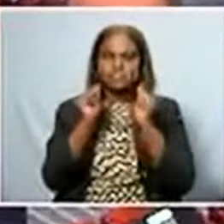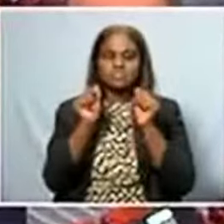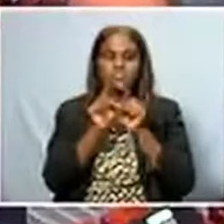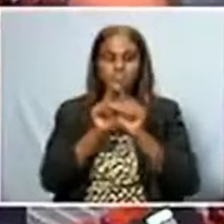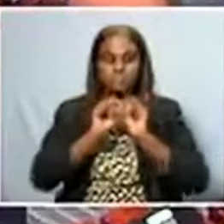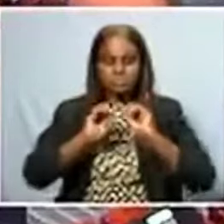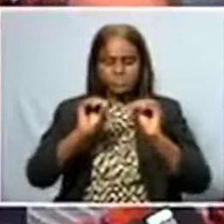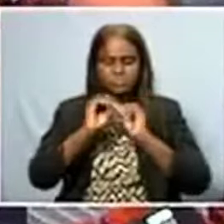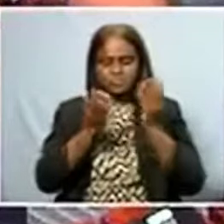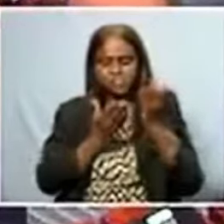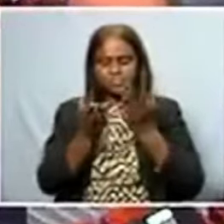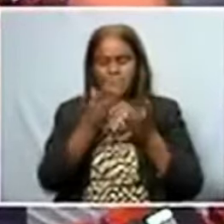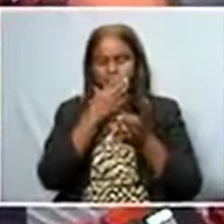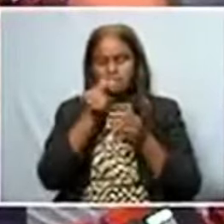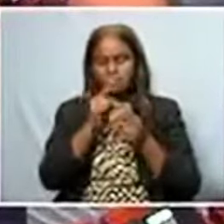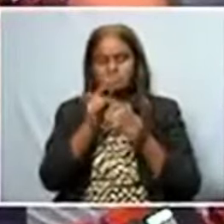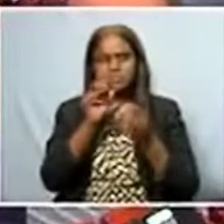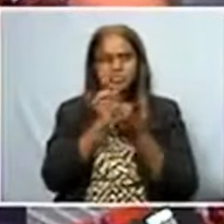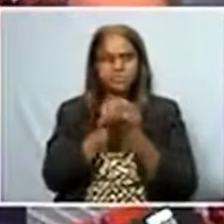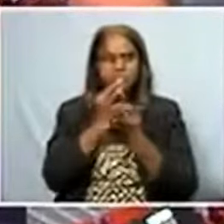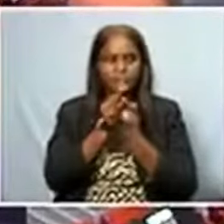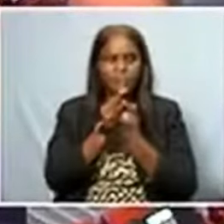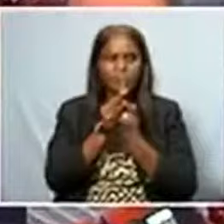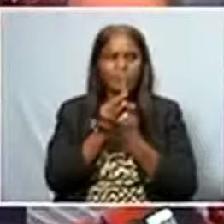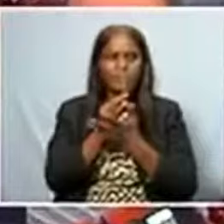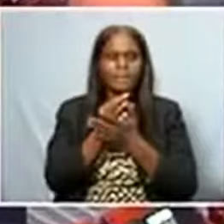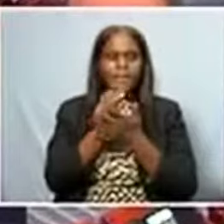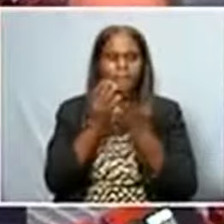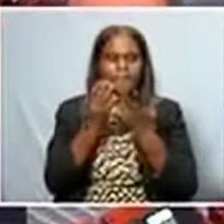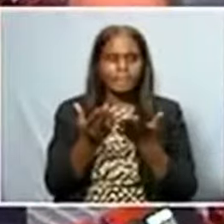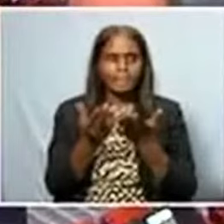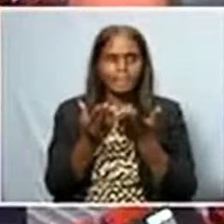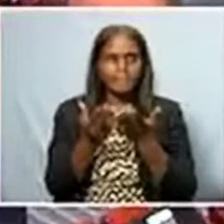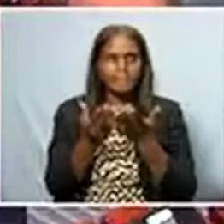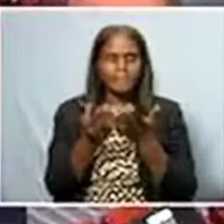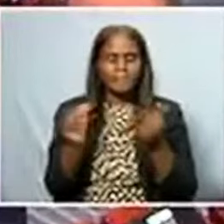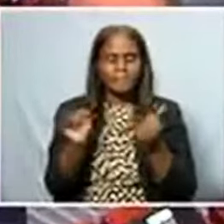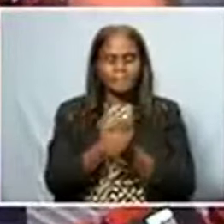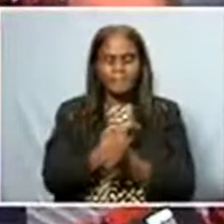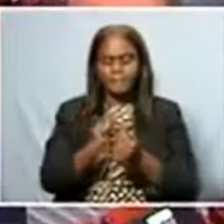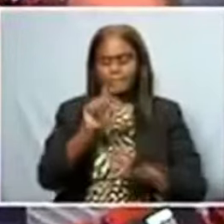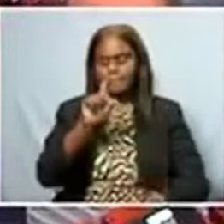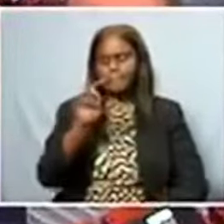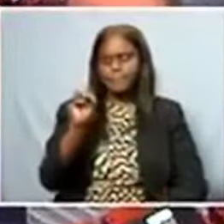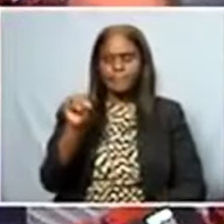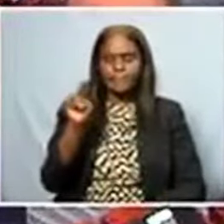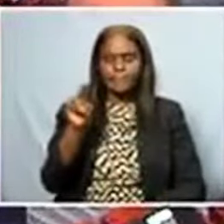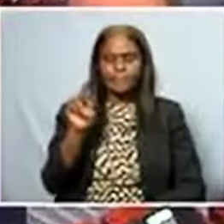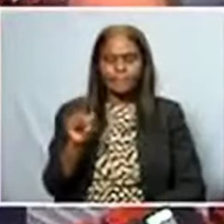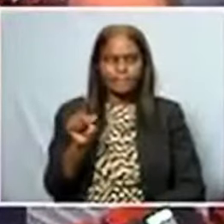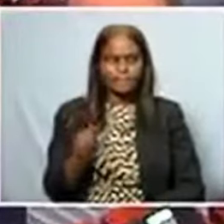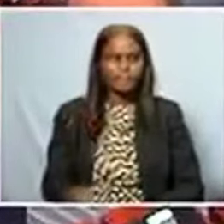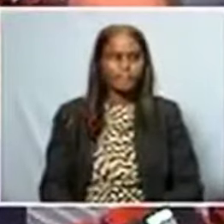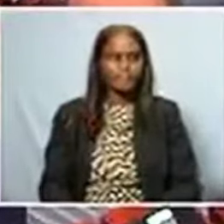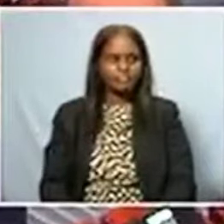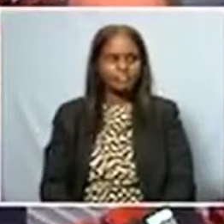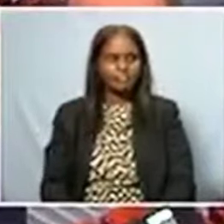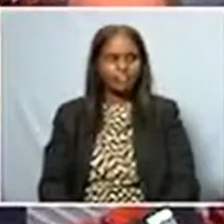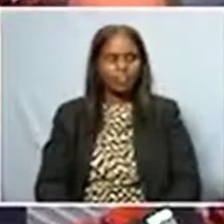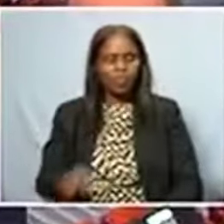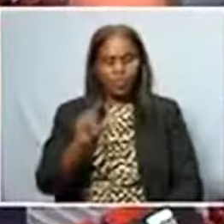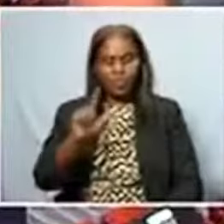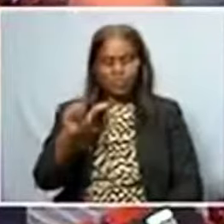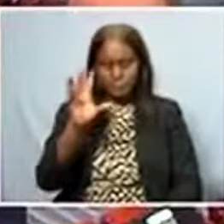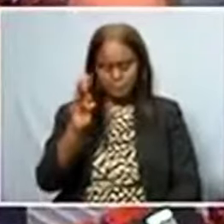Teaching Service Commission, Office of the President. Head 19, Disaster Management and Mitigation Unit. Head